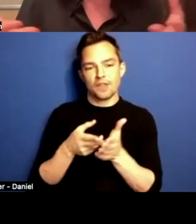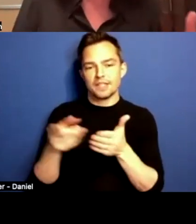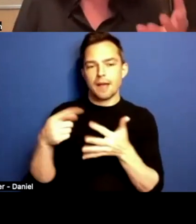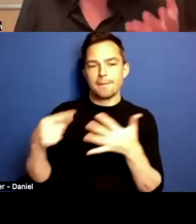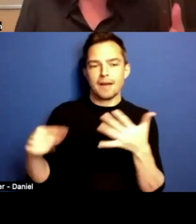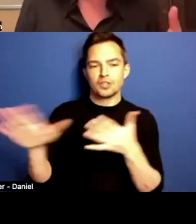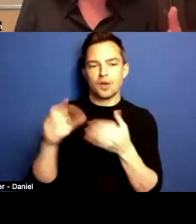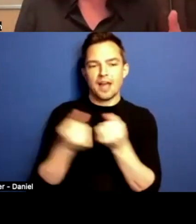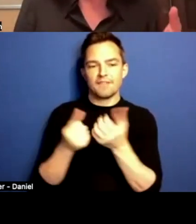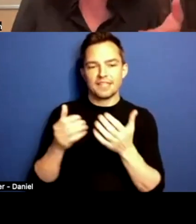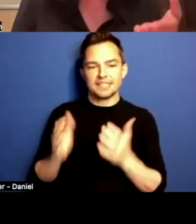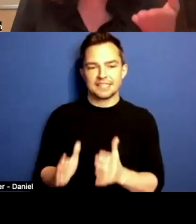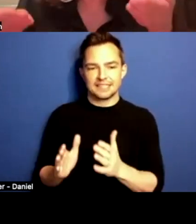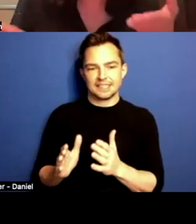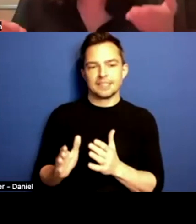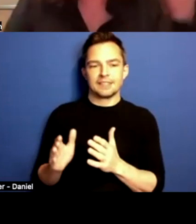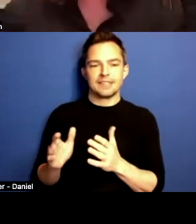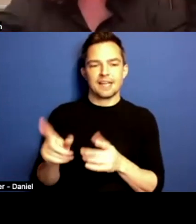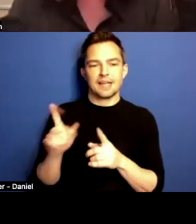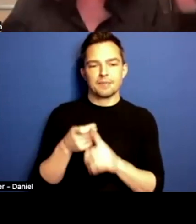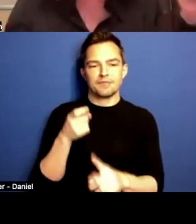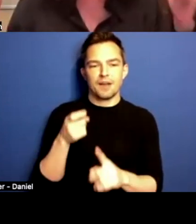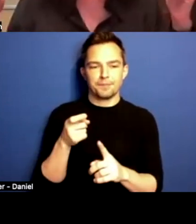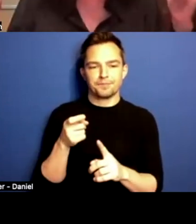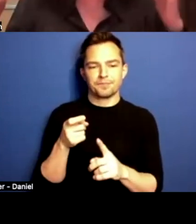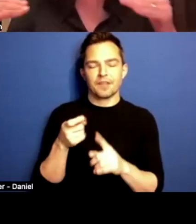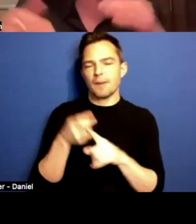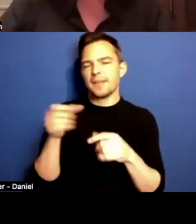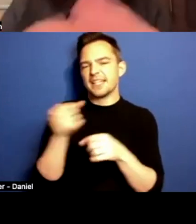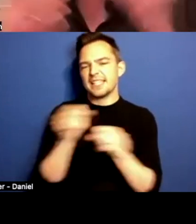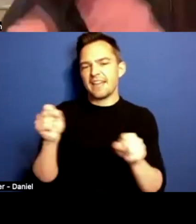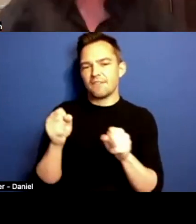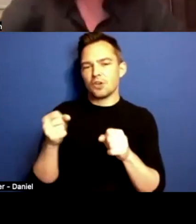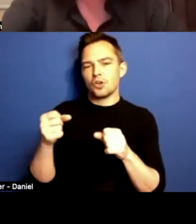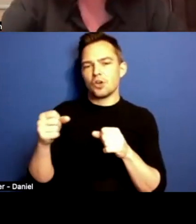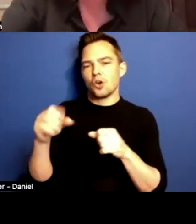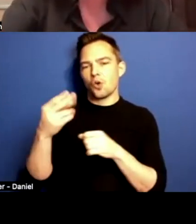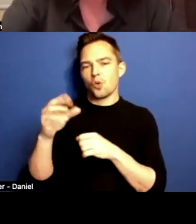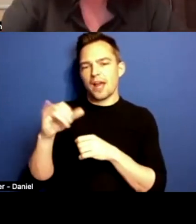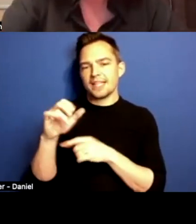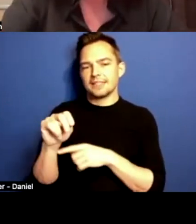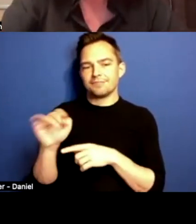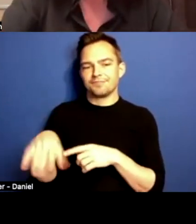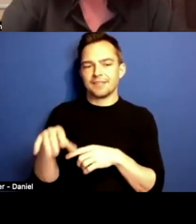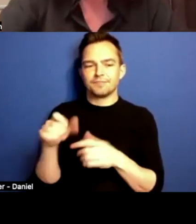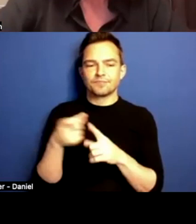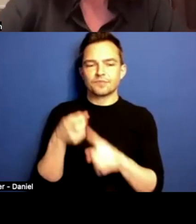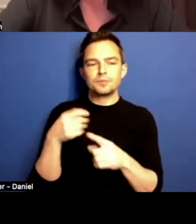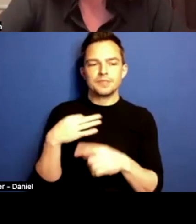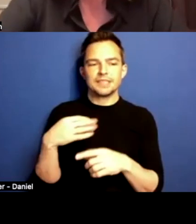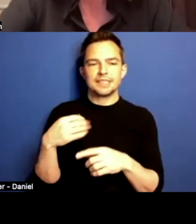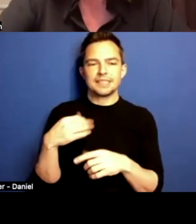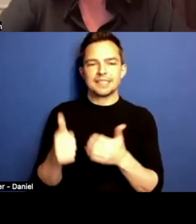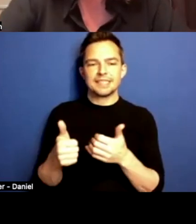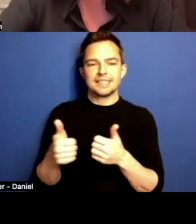think emerges from this, the sort of senior level staff truly listening. So that's all I have to say. Jill, before